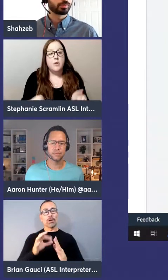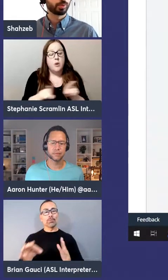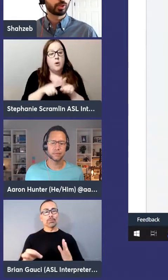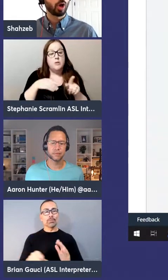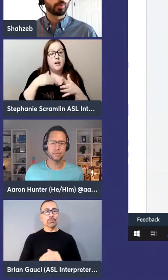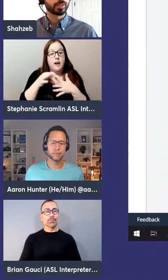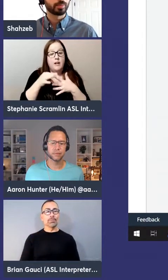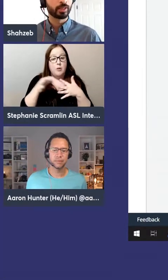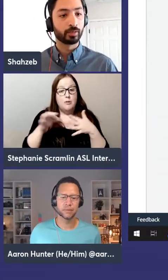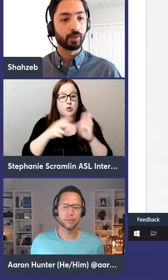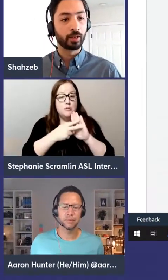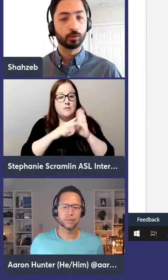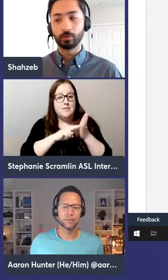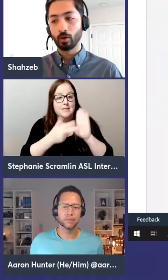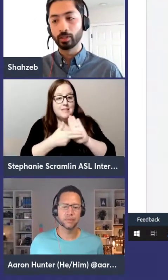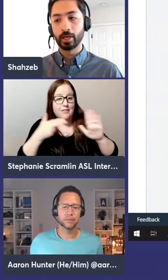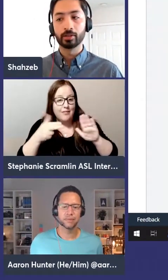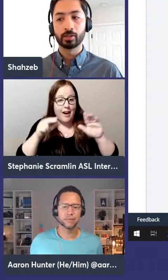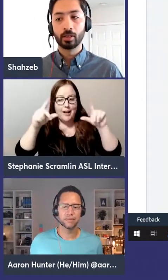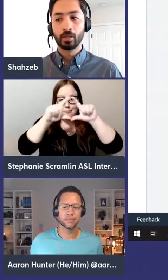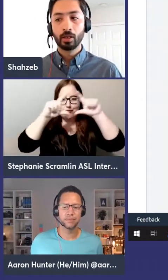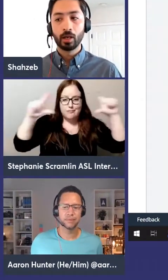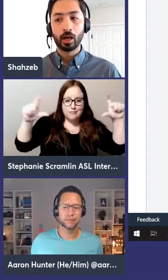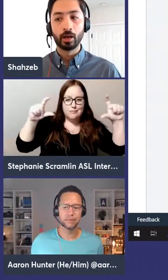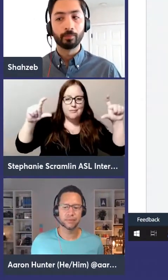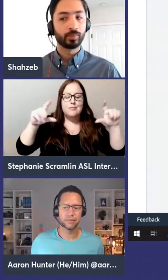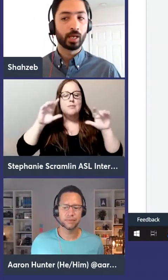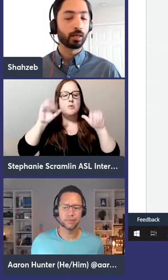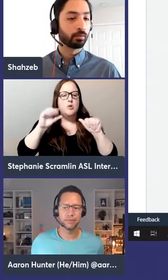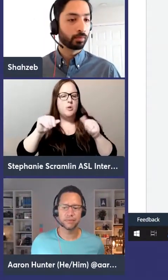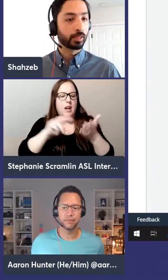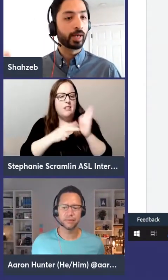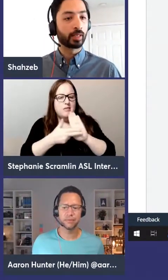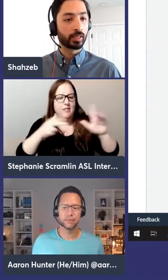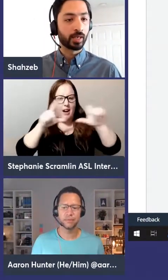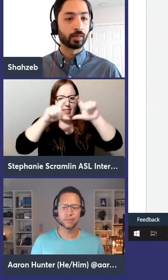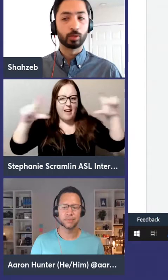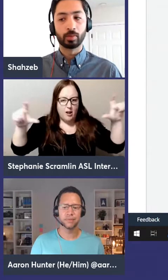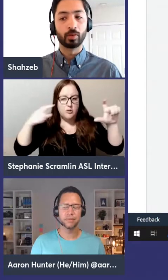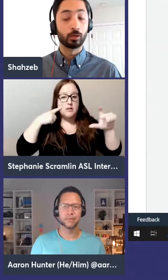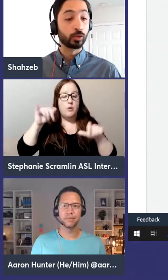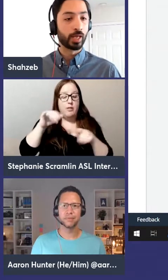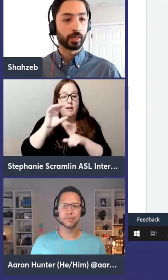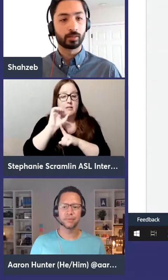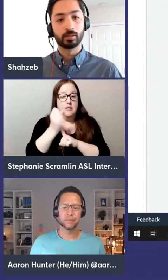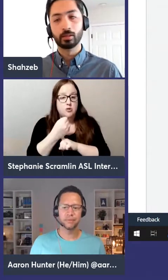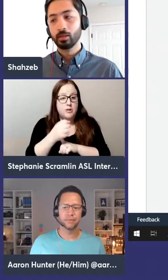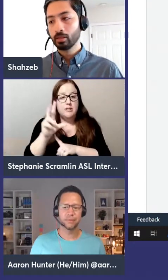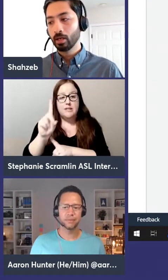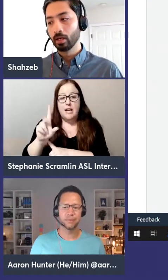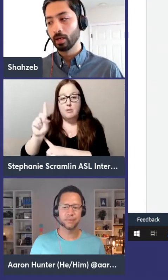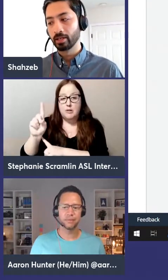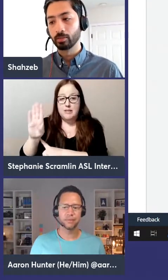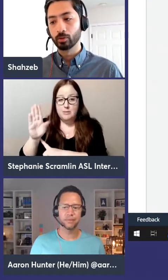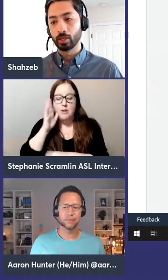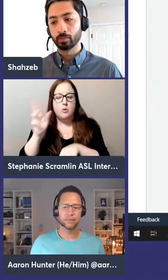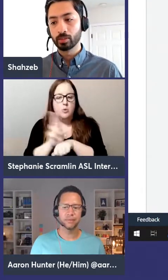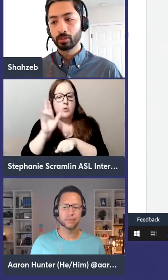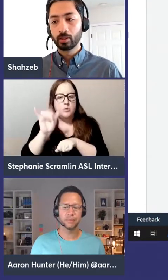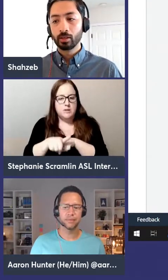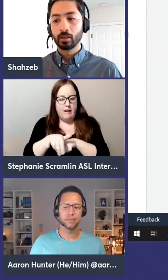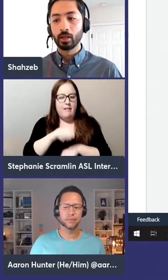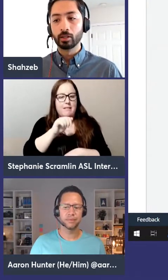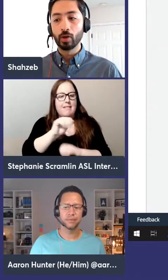can just put comma separated values for all the headers. And in that case, DynamoDB will use that as the attribute